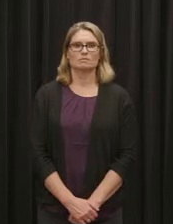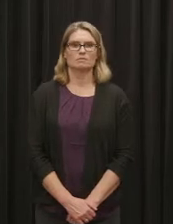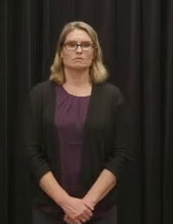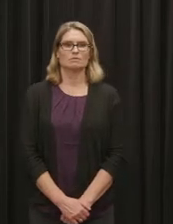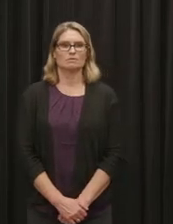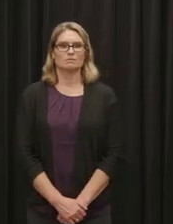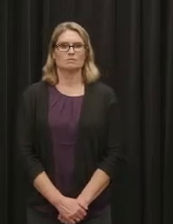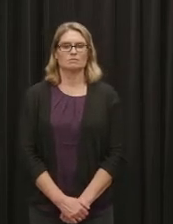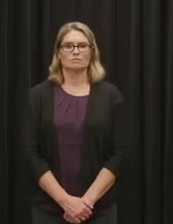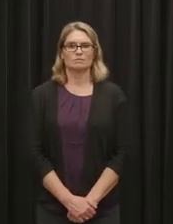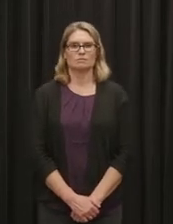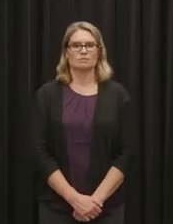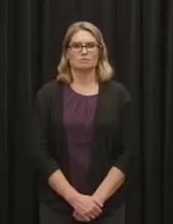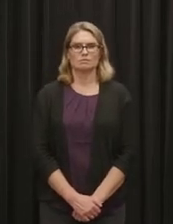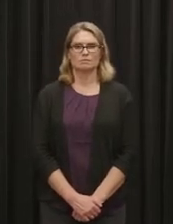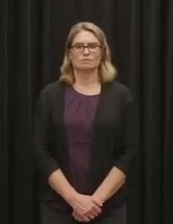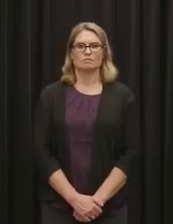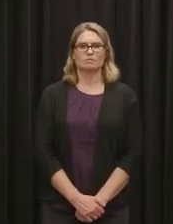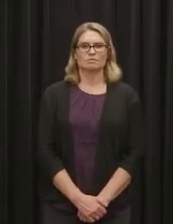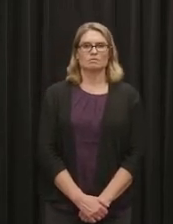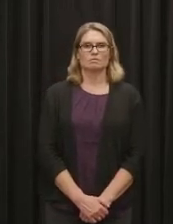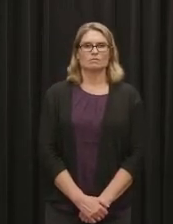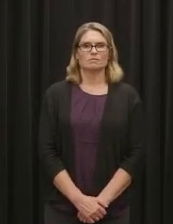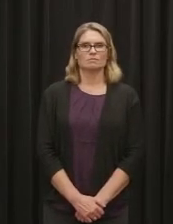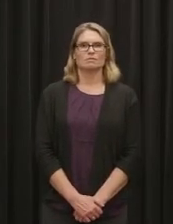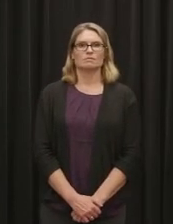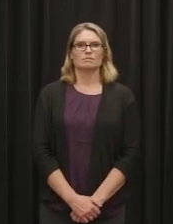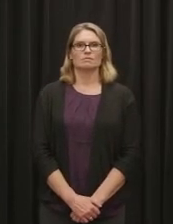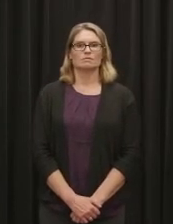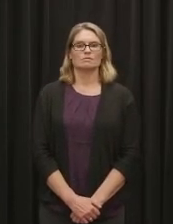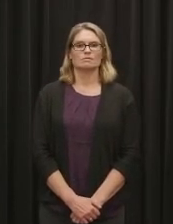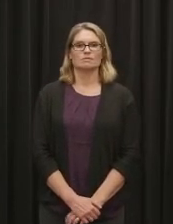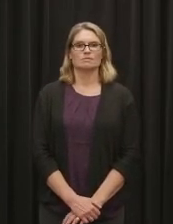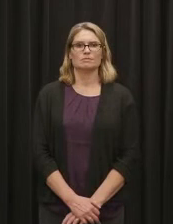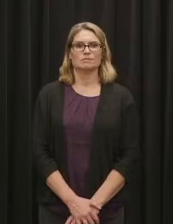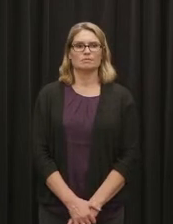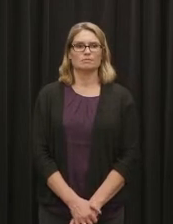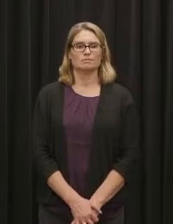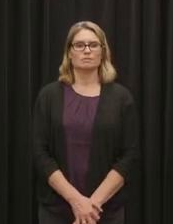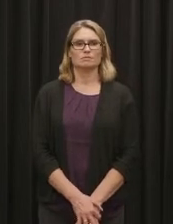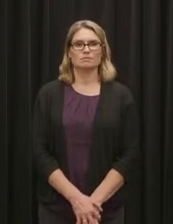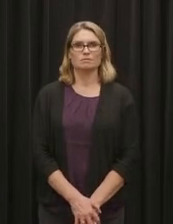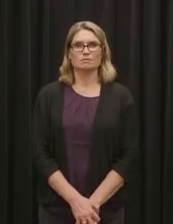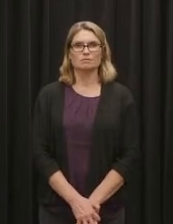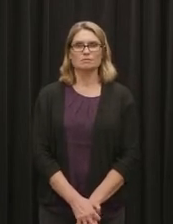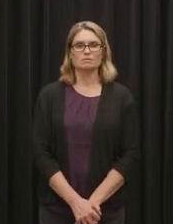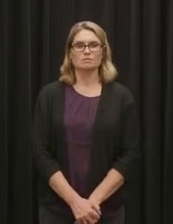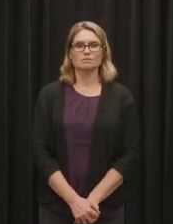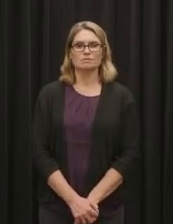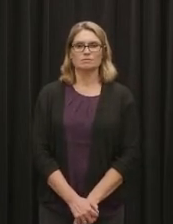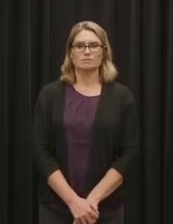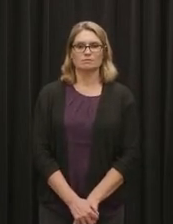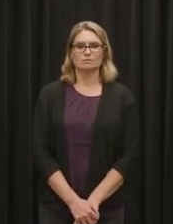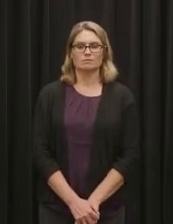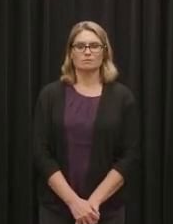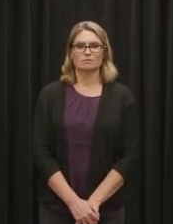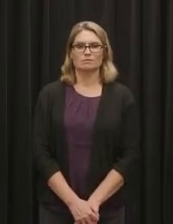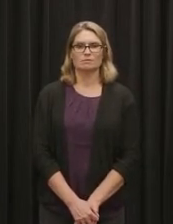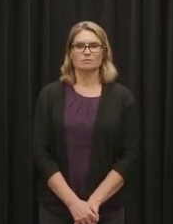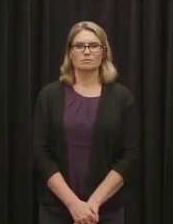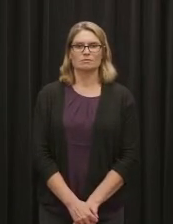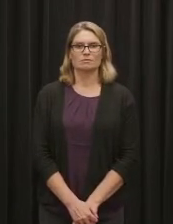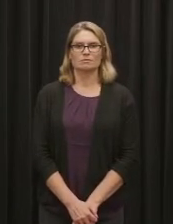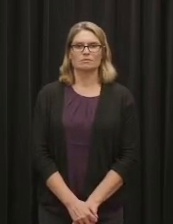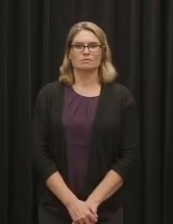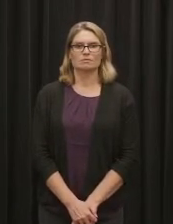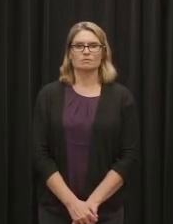the place was decided by the networks and the health networks, and it is the